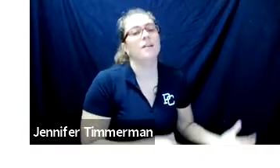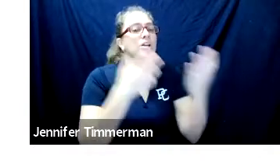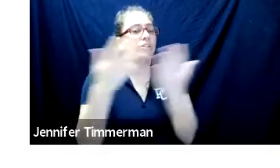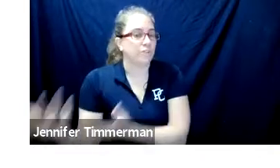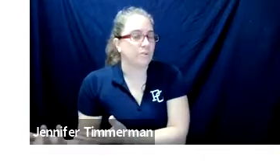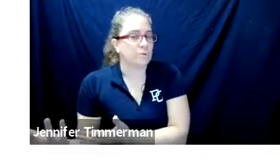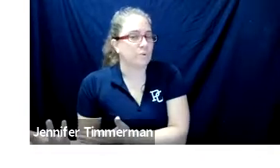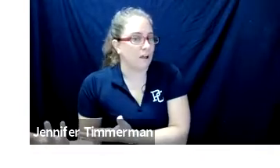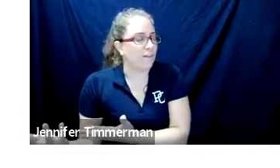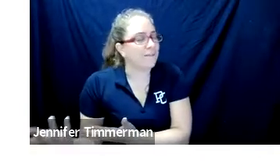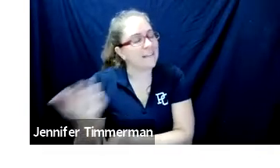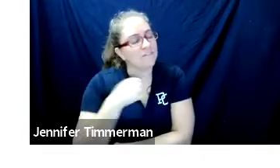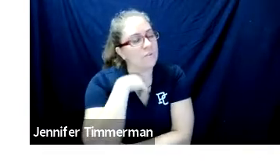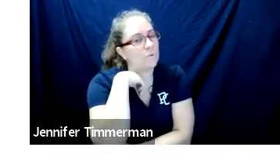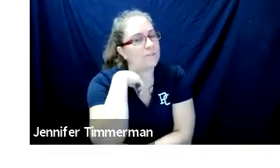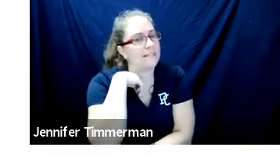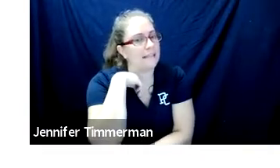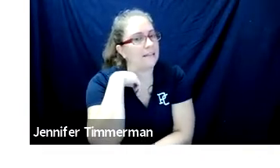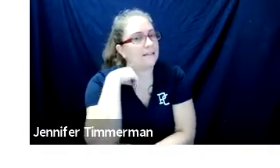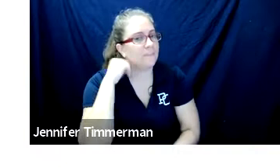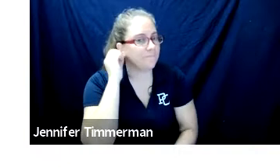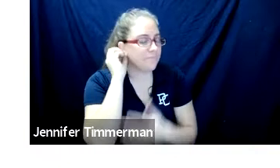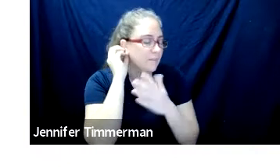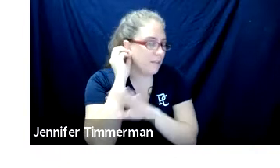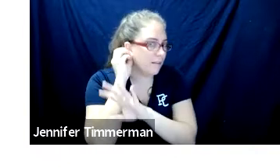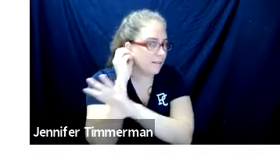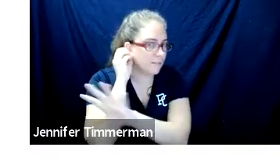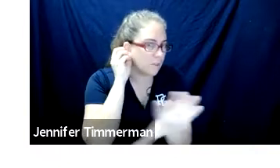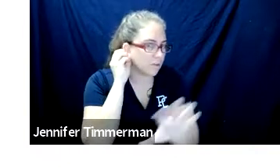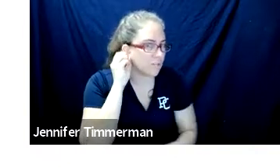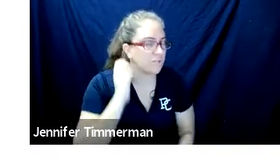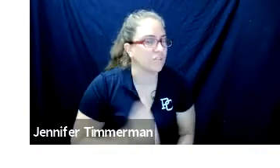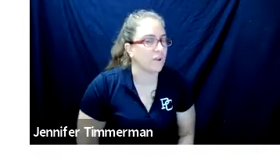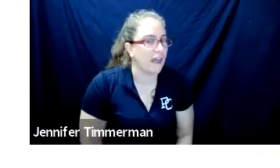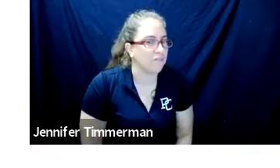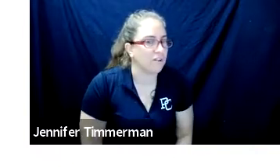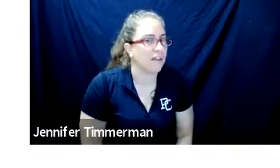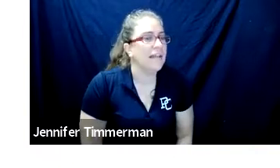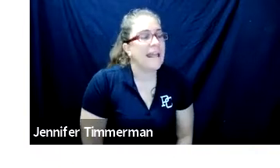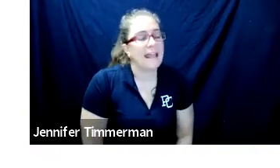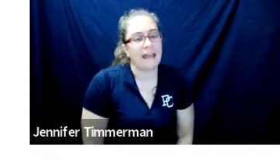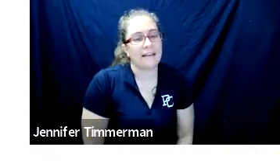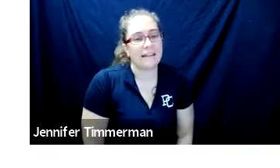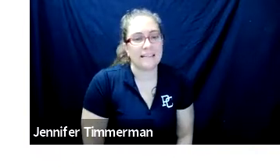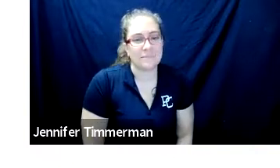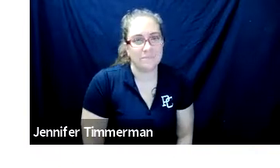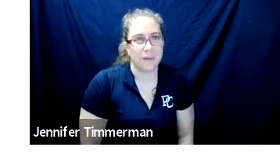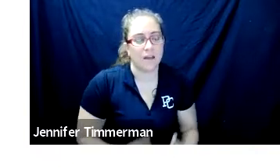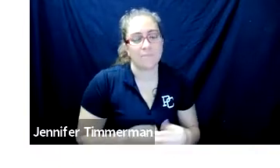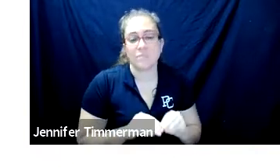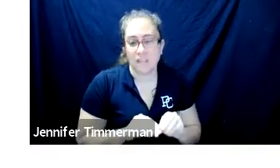America to found deaf schools in smaller countries around Africa, and it